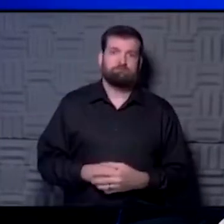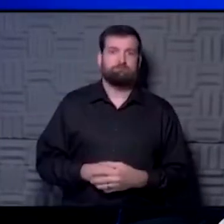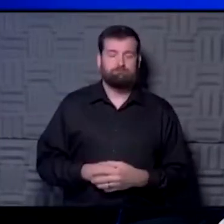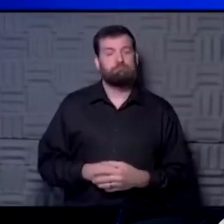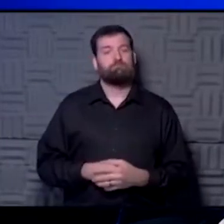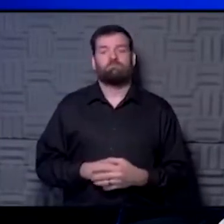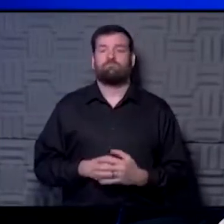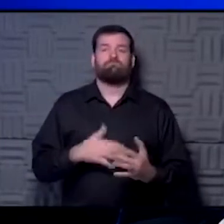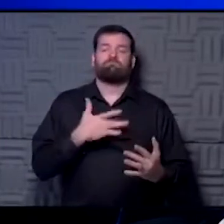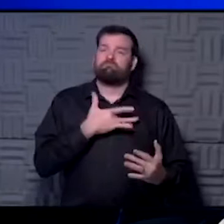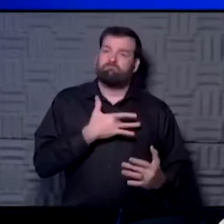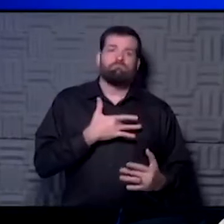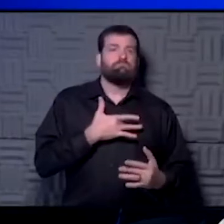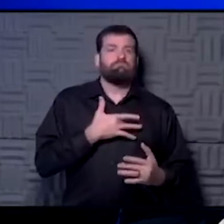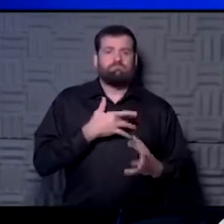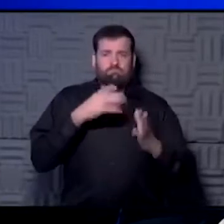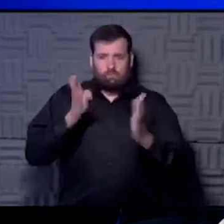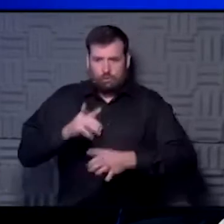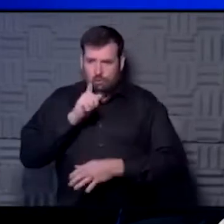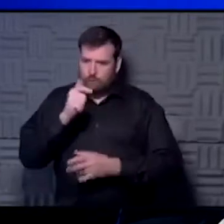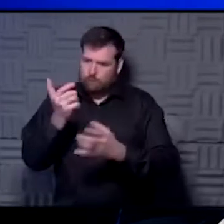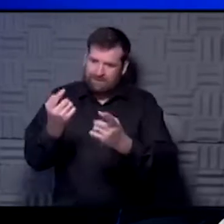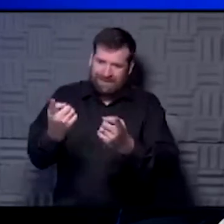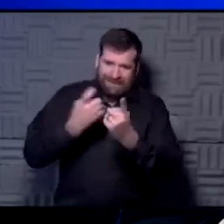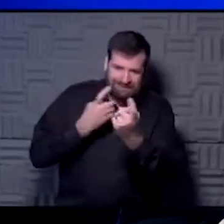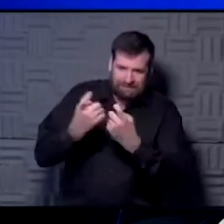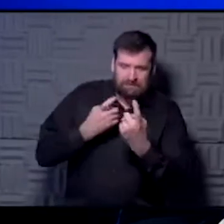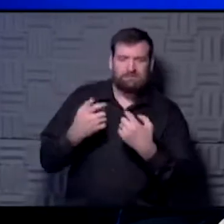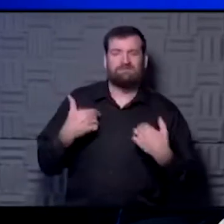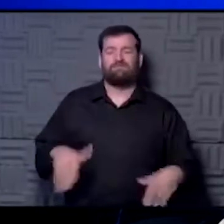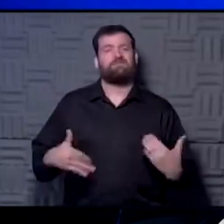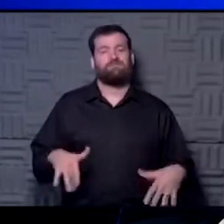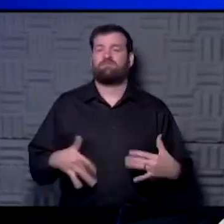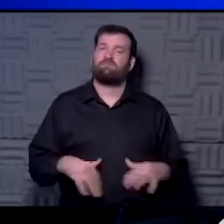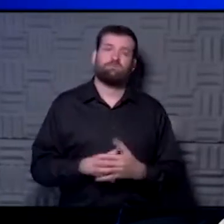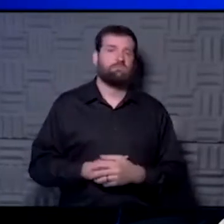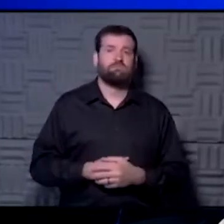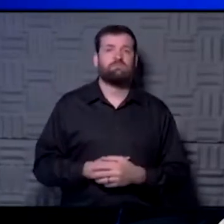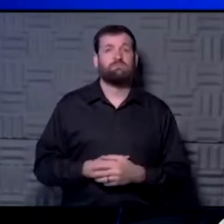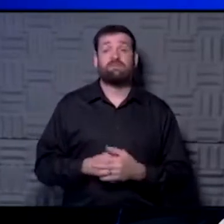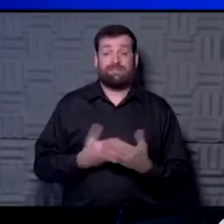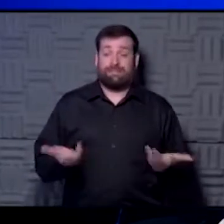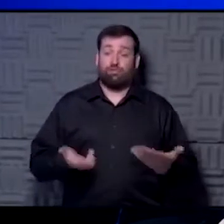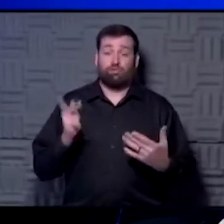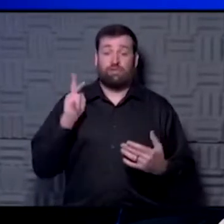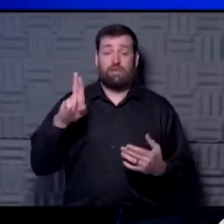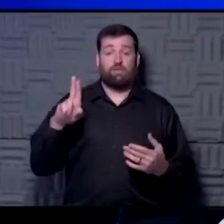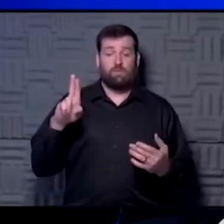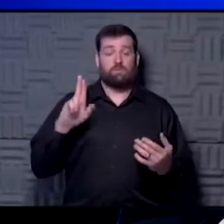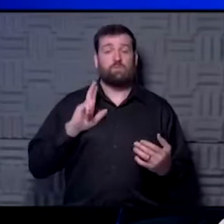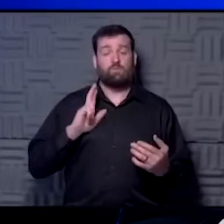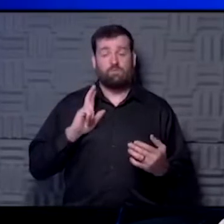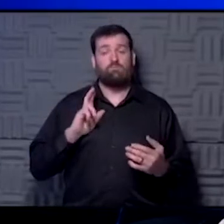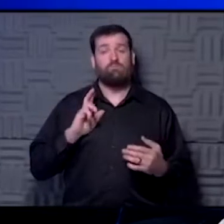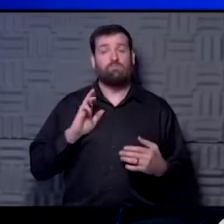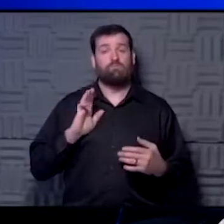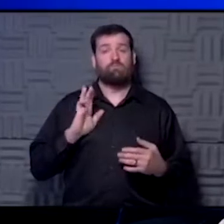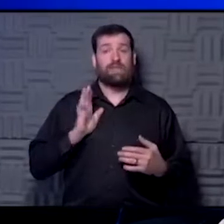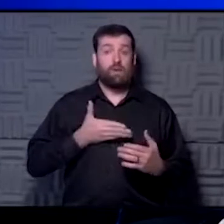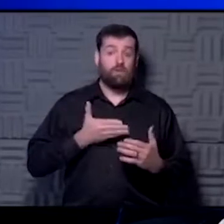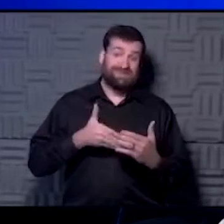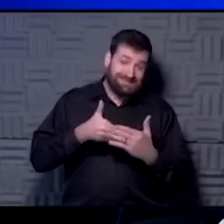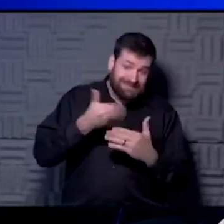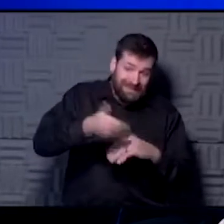my heart goes out to the person who asked this question, because what I can tell you is, at least at KU, our next